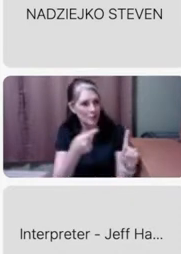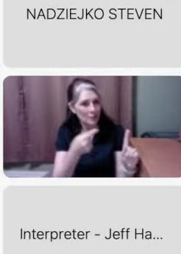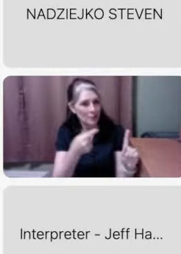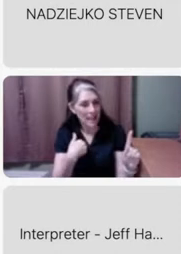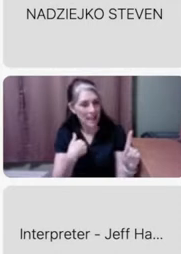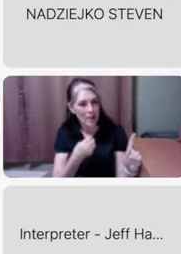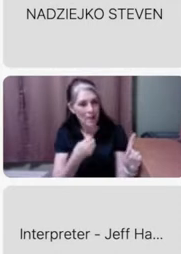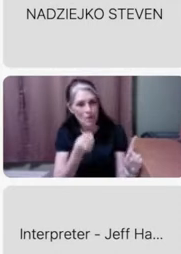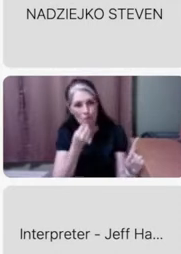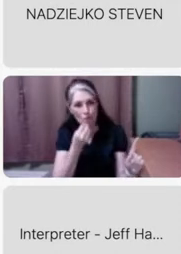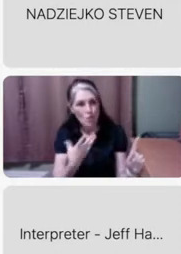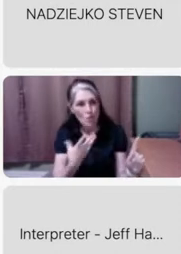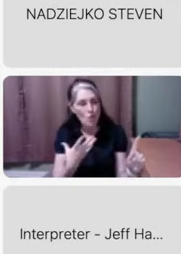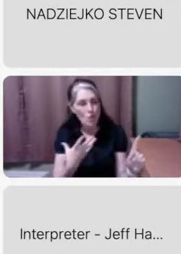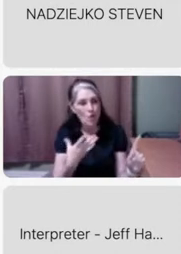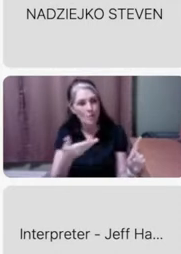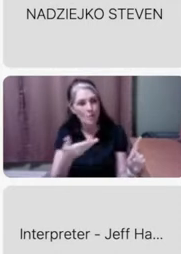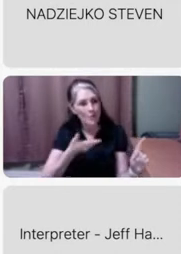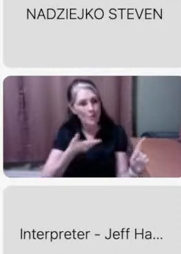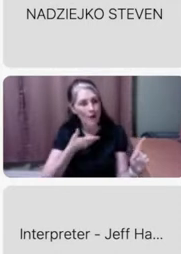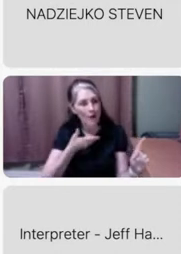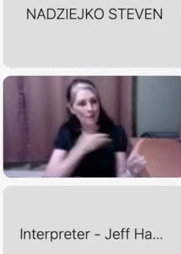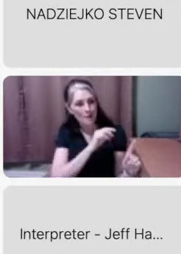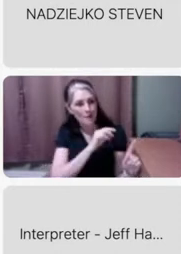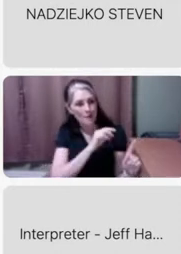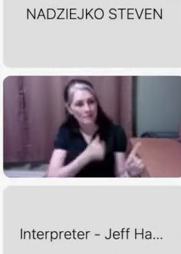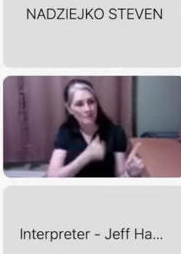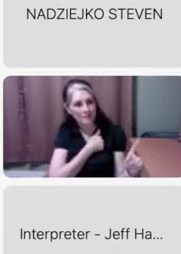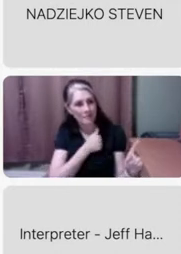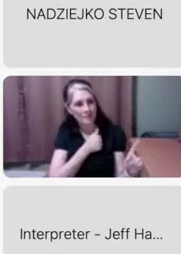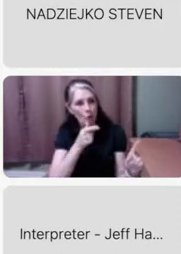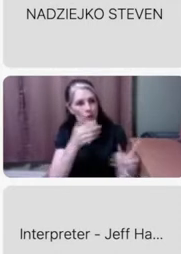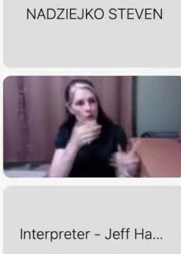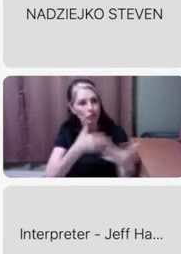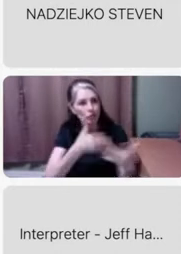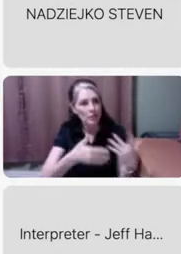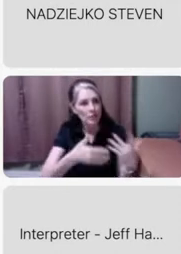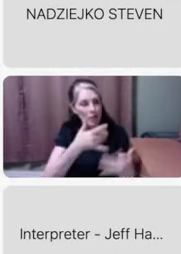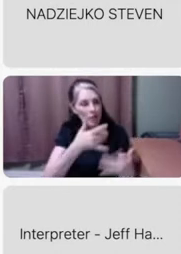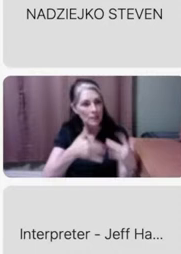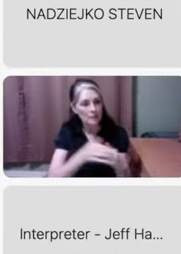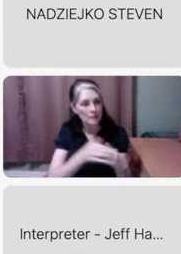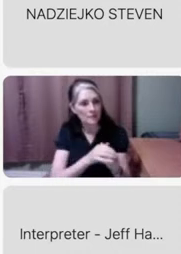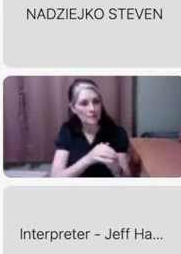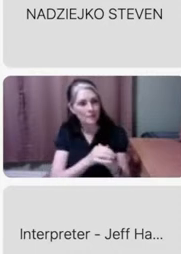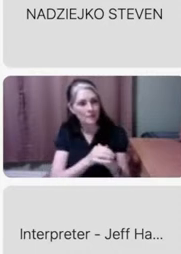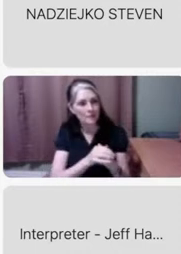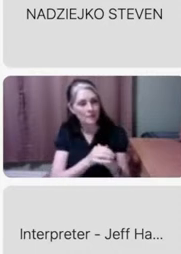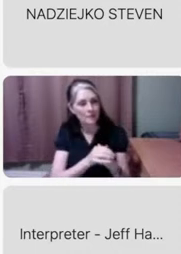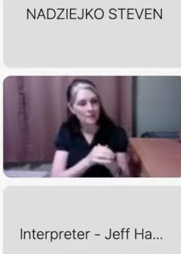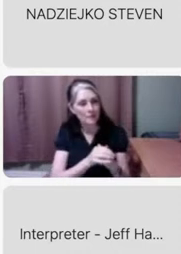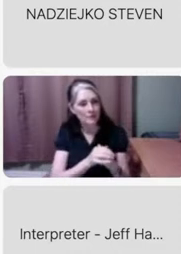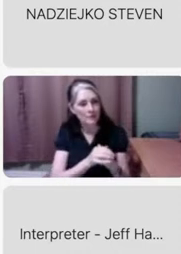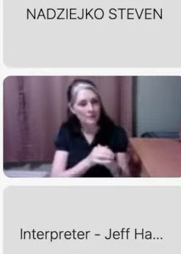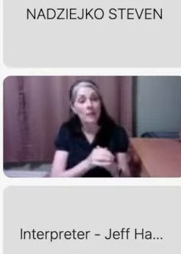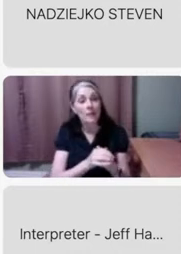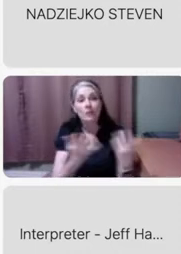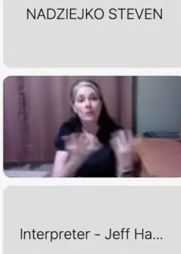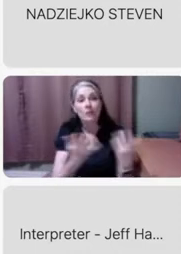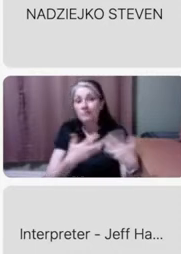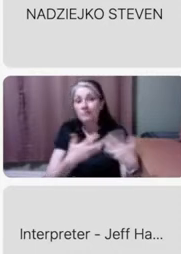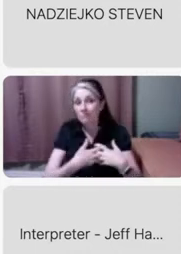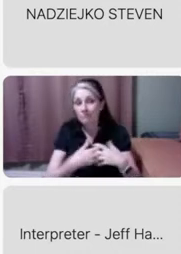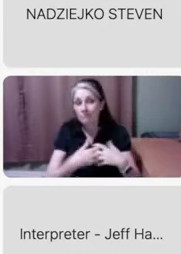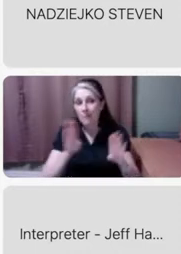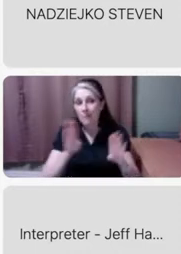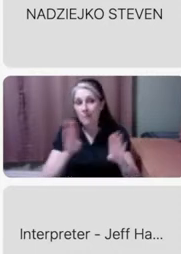demeanor with anyone that she interacts with miss clark quickly connected with the colton high biology team and jumped right